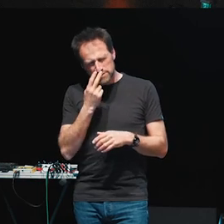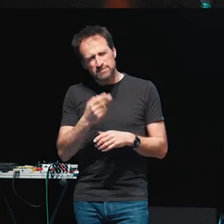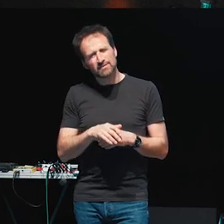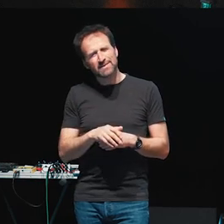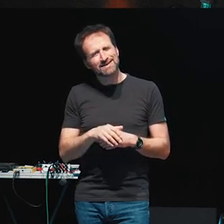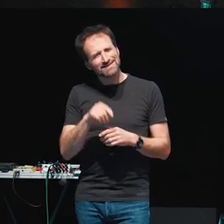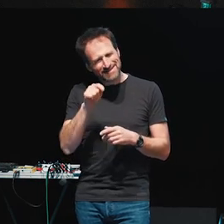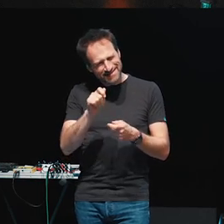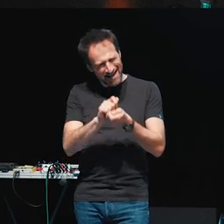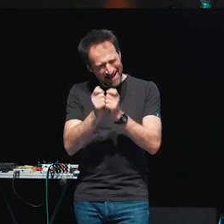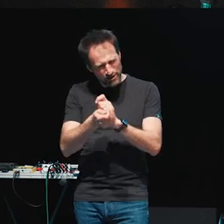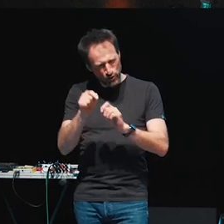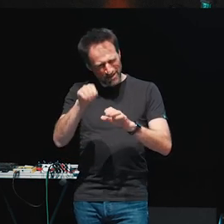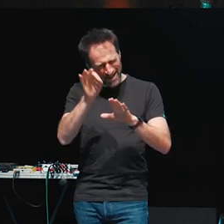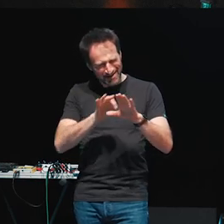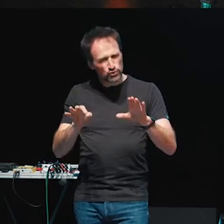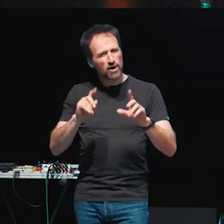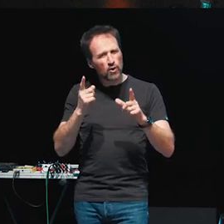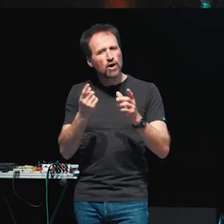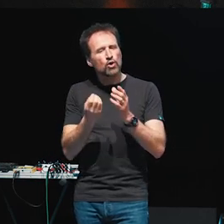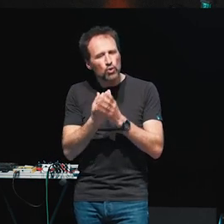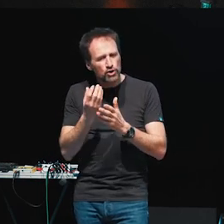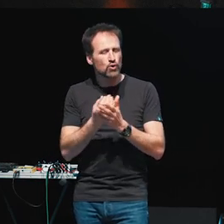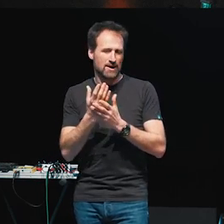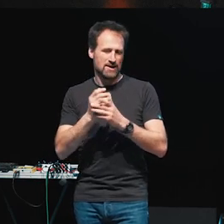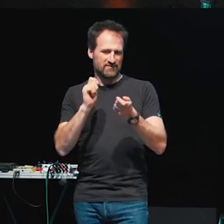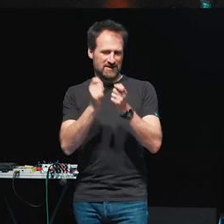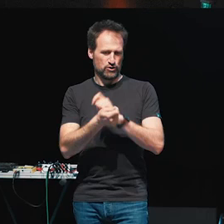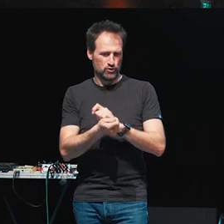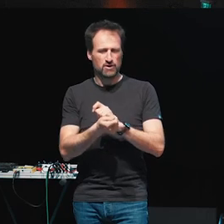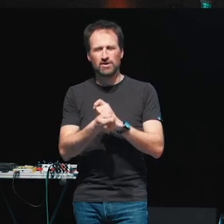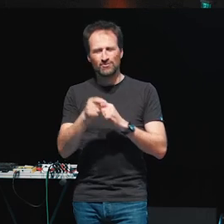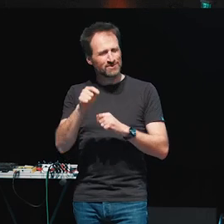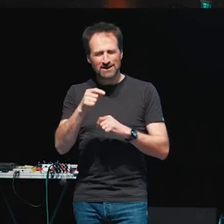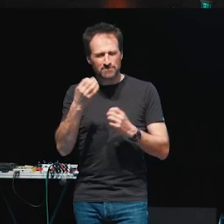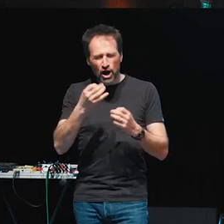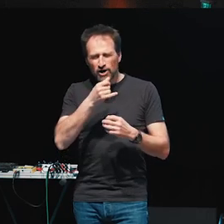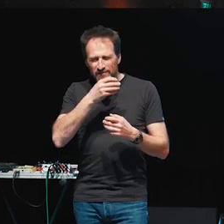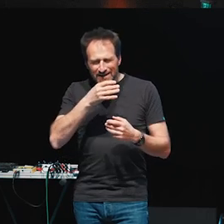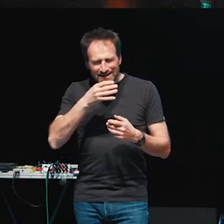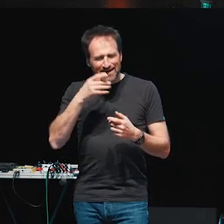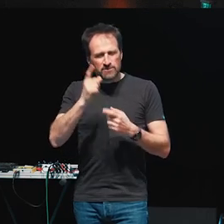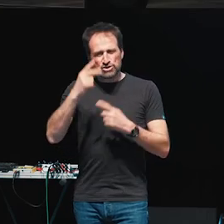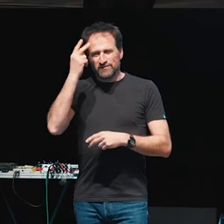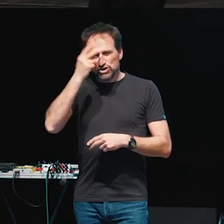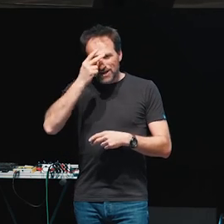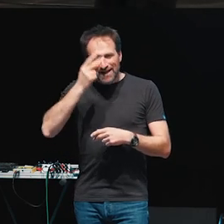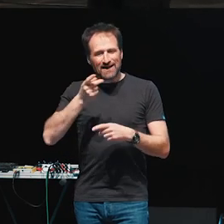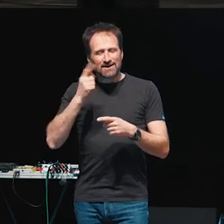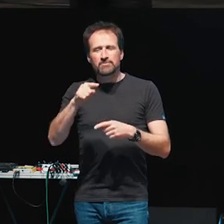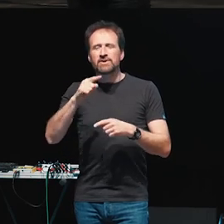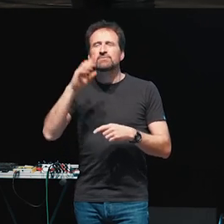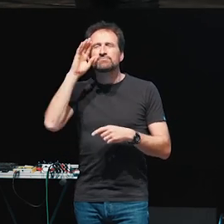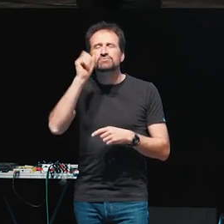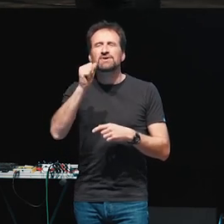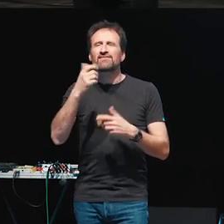So it really takes a lot of understanding of different things to apply it to different problem domains and different project